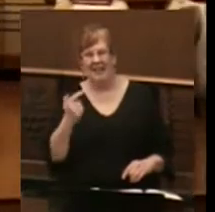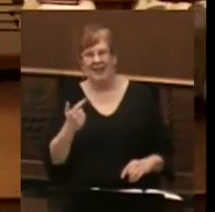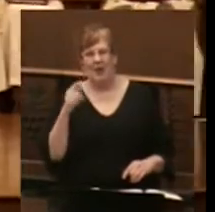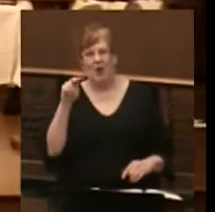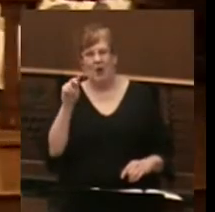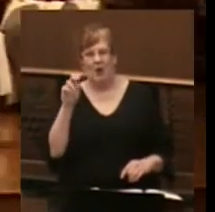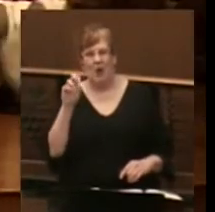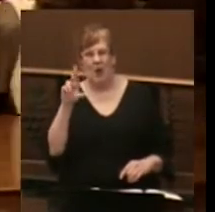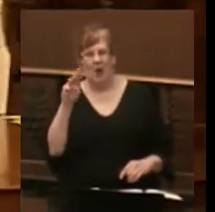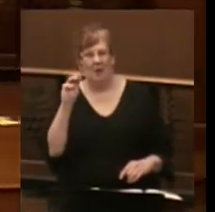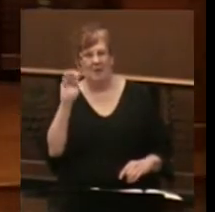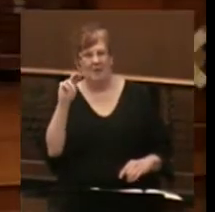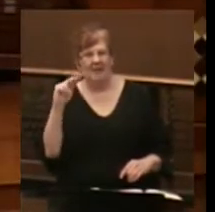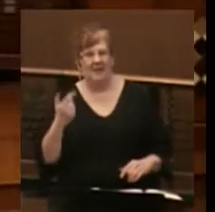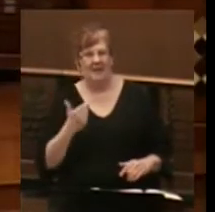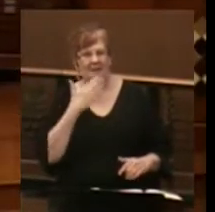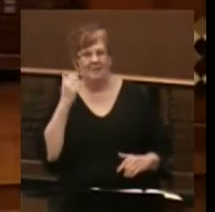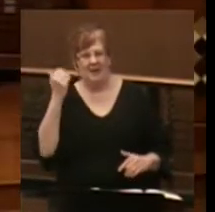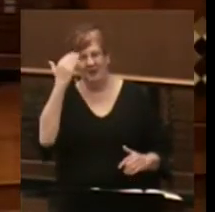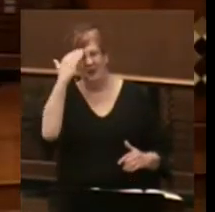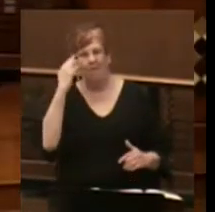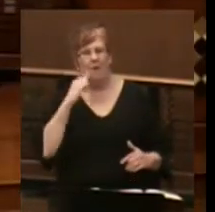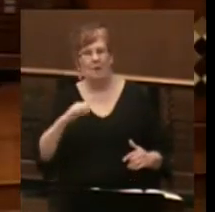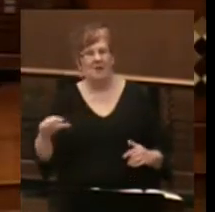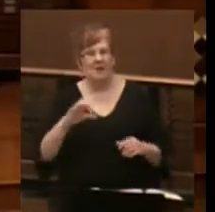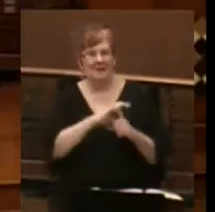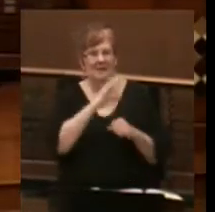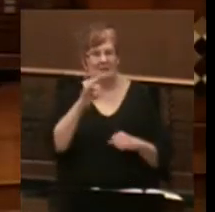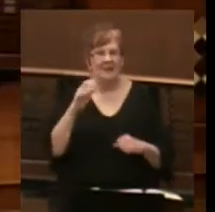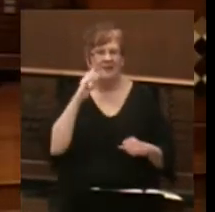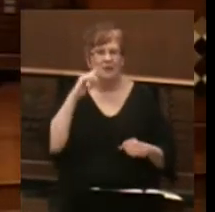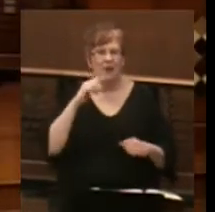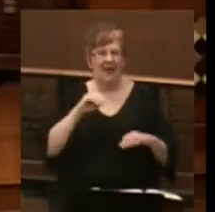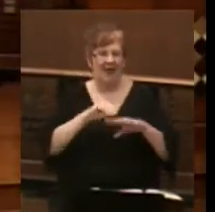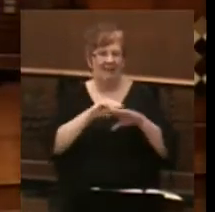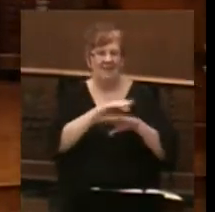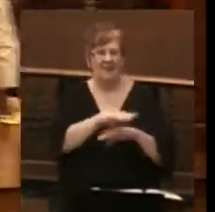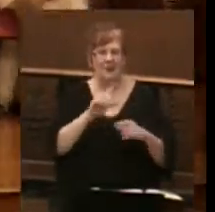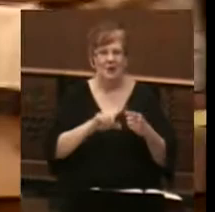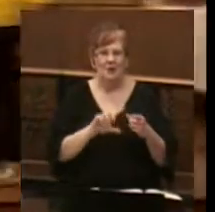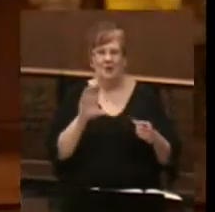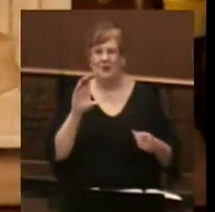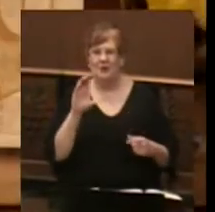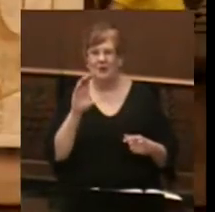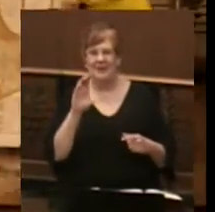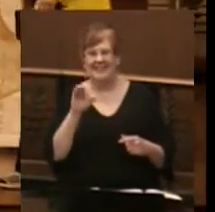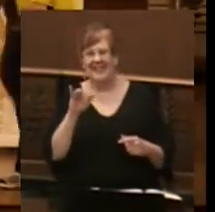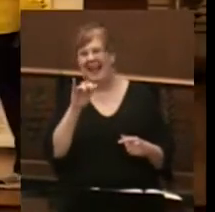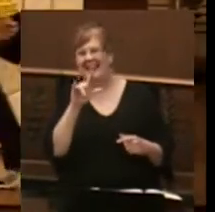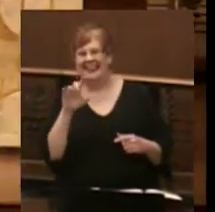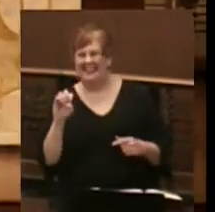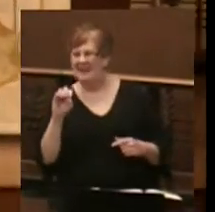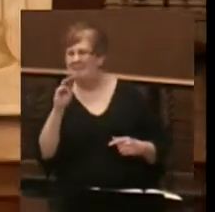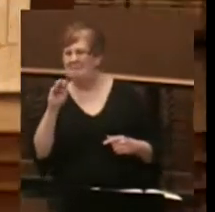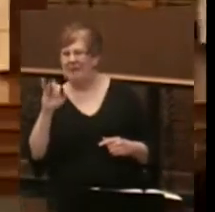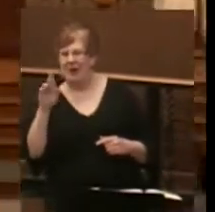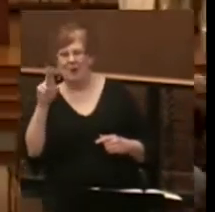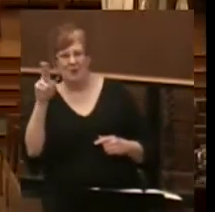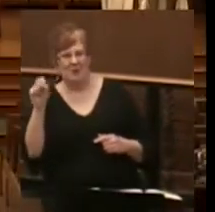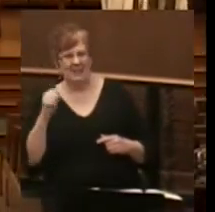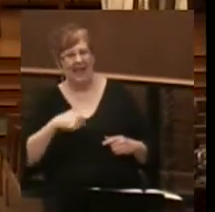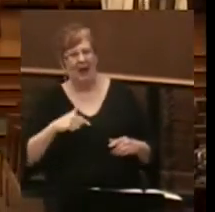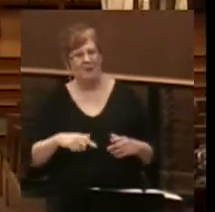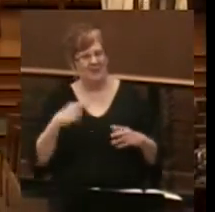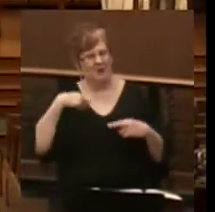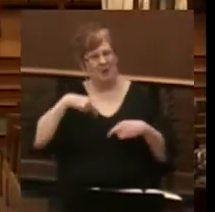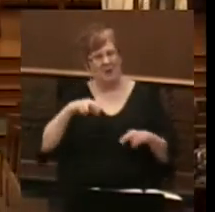I'm best known for being a spiritual advisor to Lindsay Lohan and Siley Myris. I was the religious